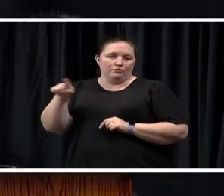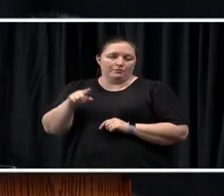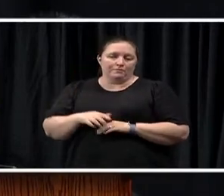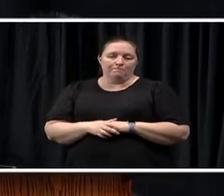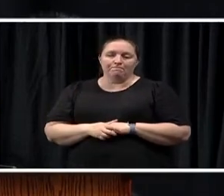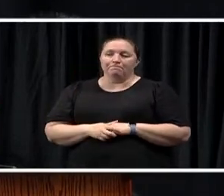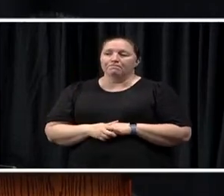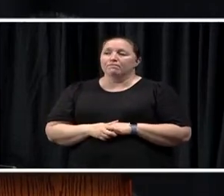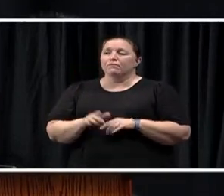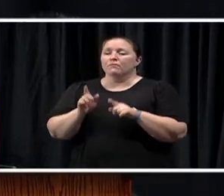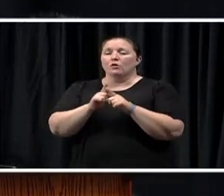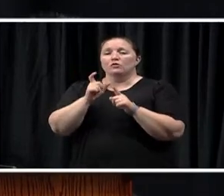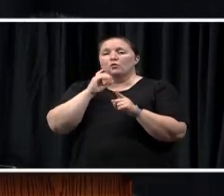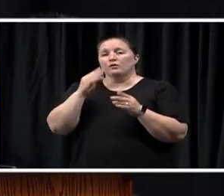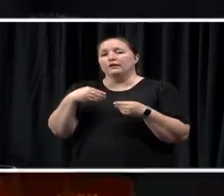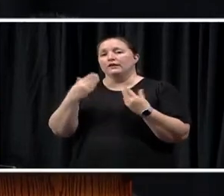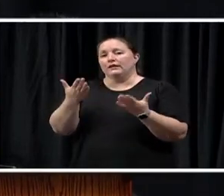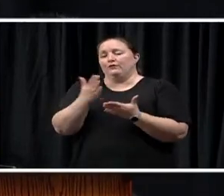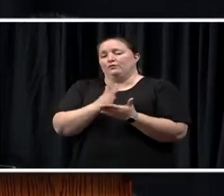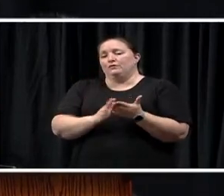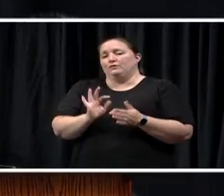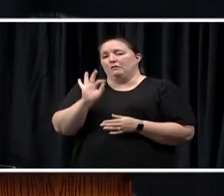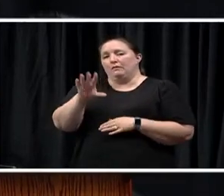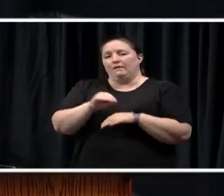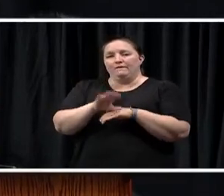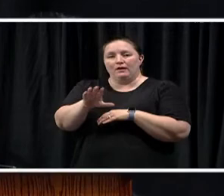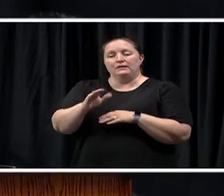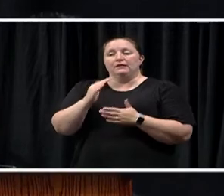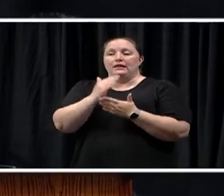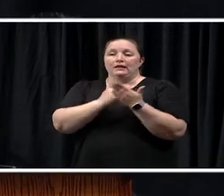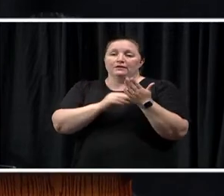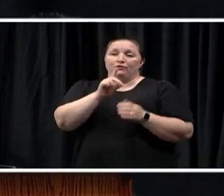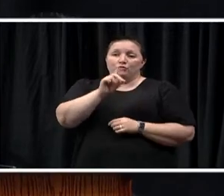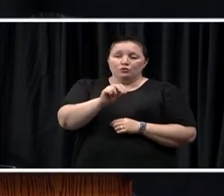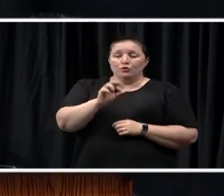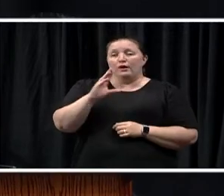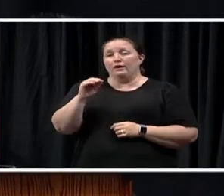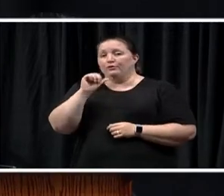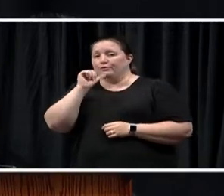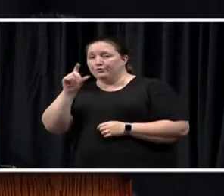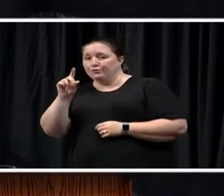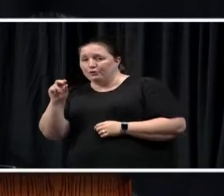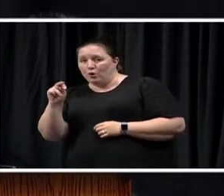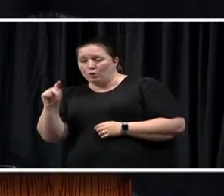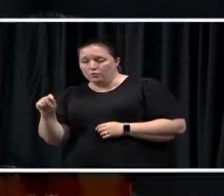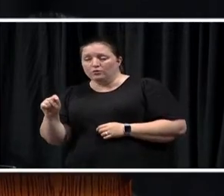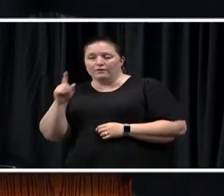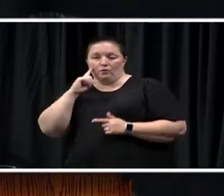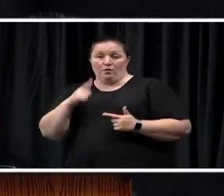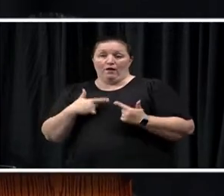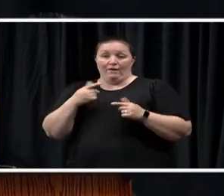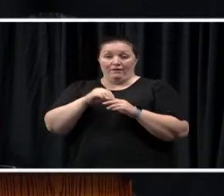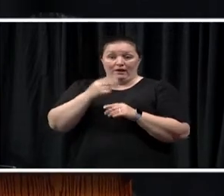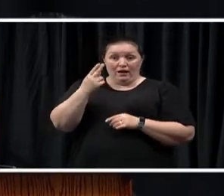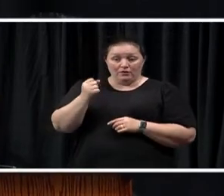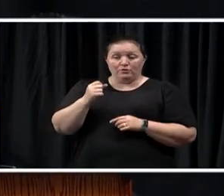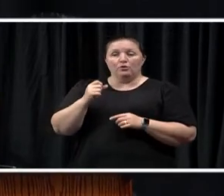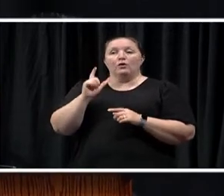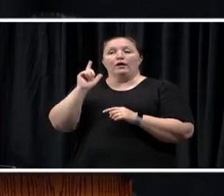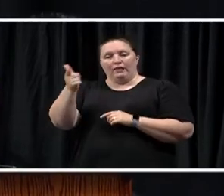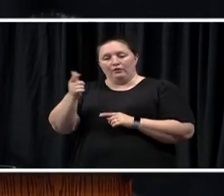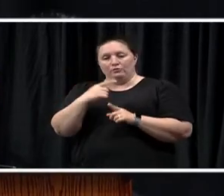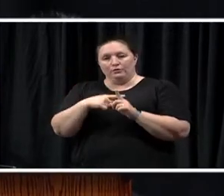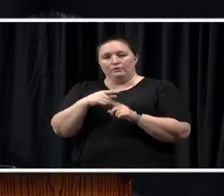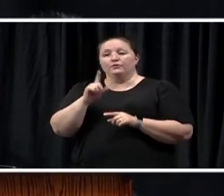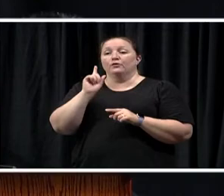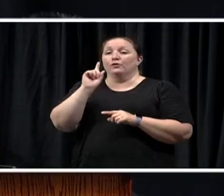I'd also like to give you some Spitfire advice, a list of do's and don'ts for life at Henry Clay and beyond. Do remember to study,